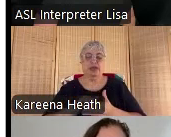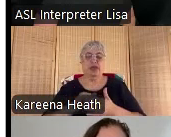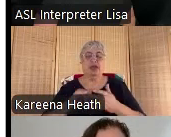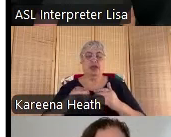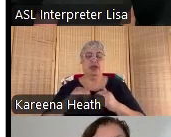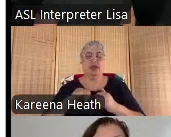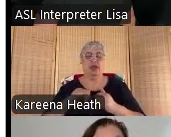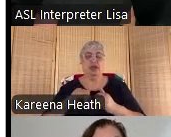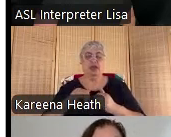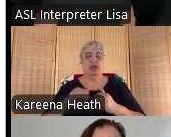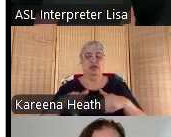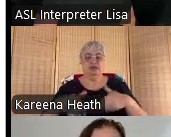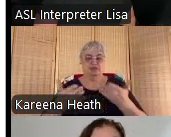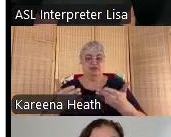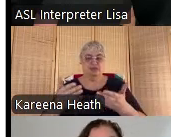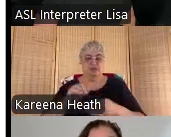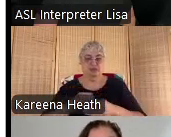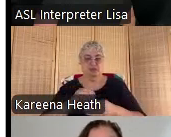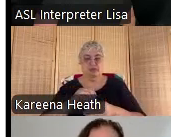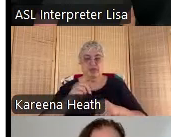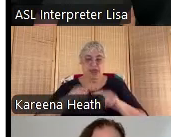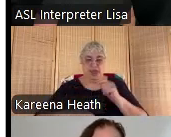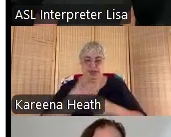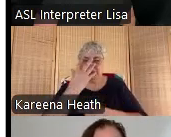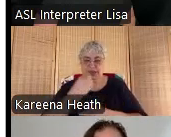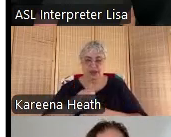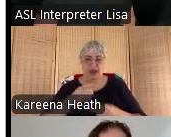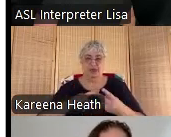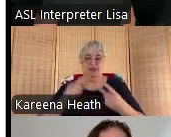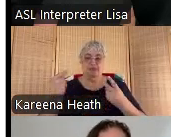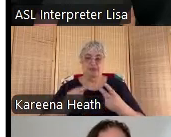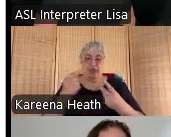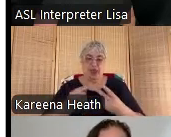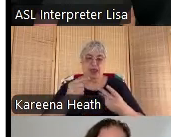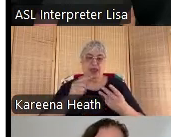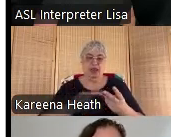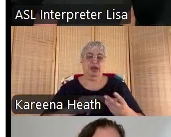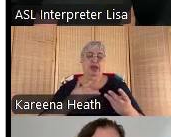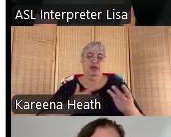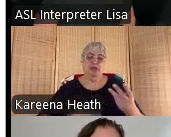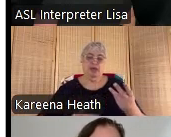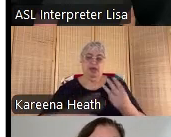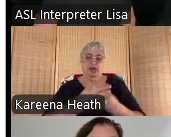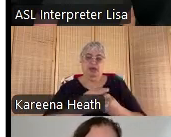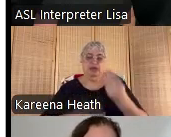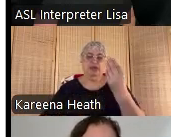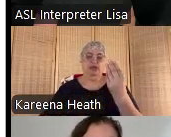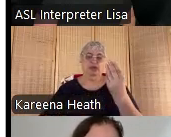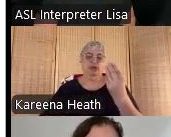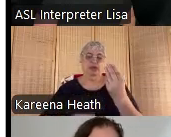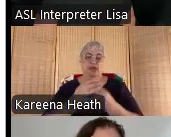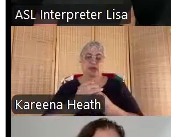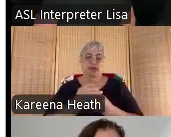shown, suggest that insomnia, chronic pain, and depression frequently co-occur and are